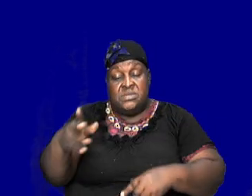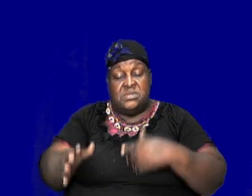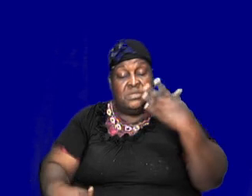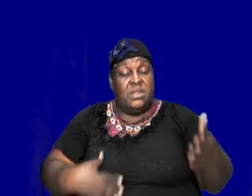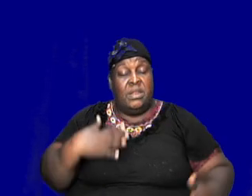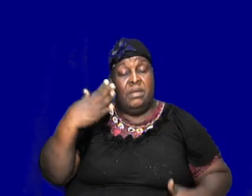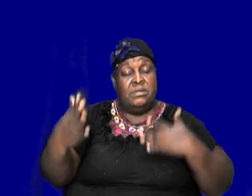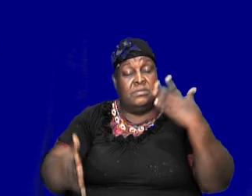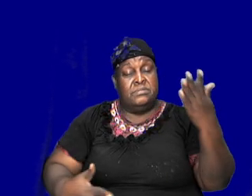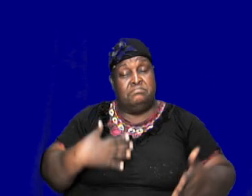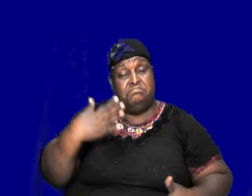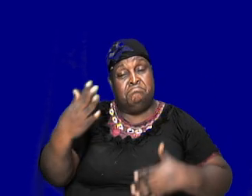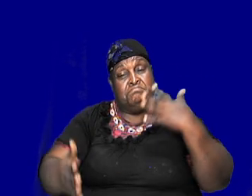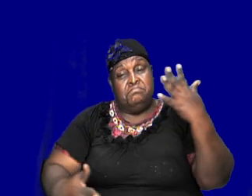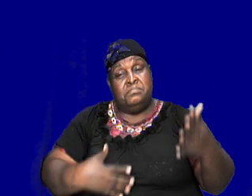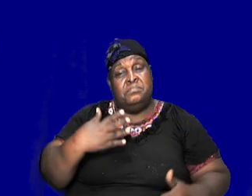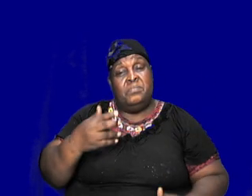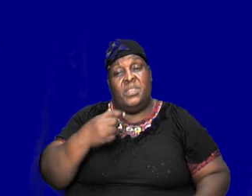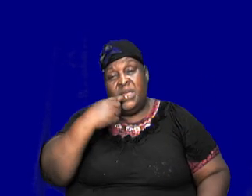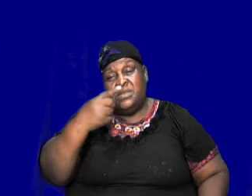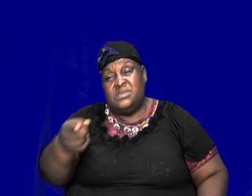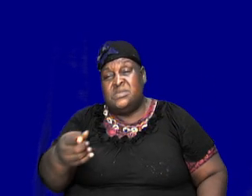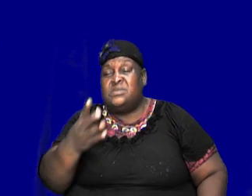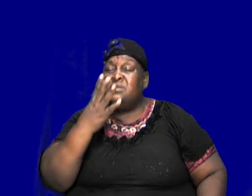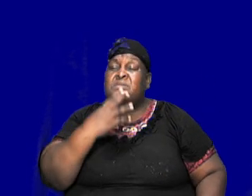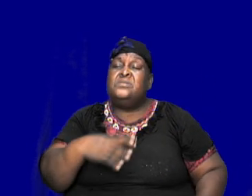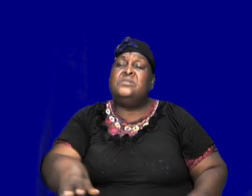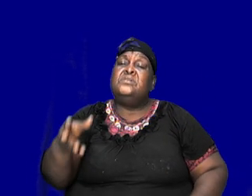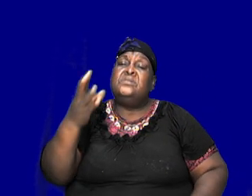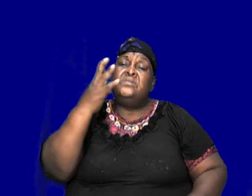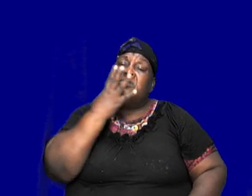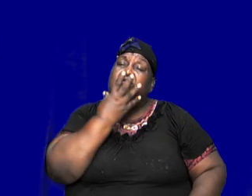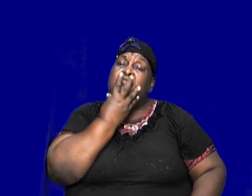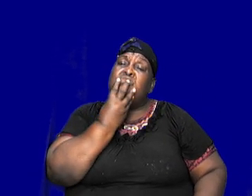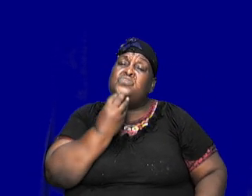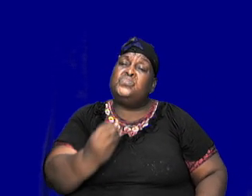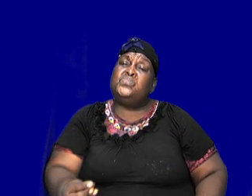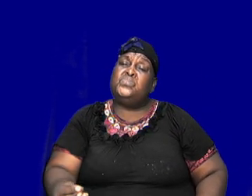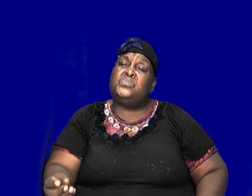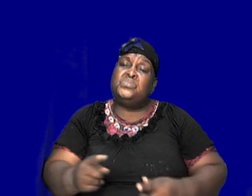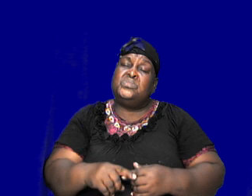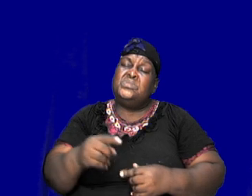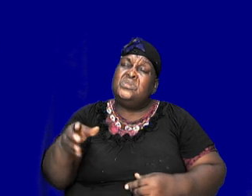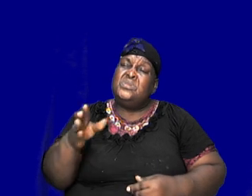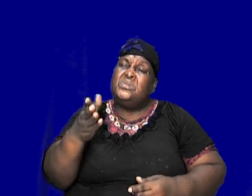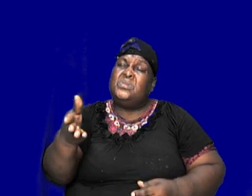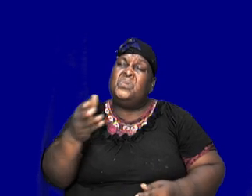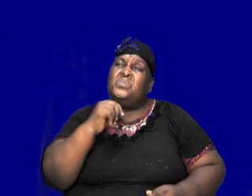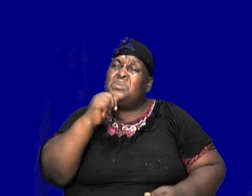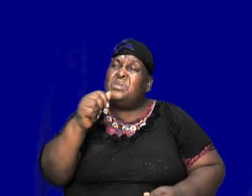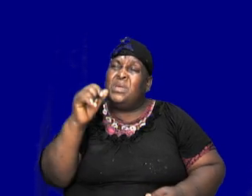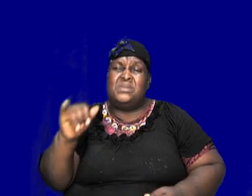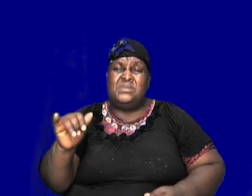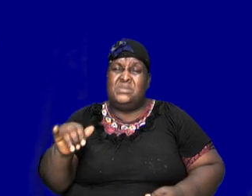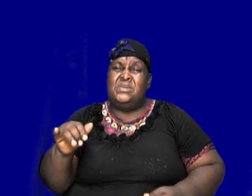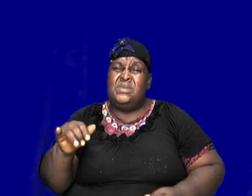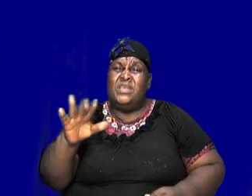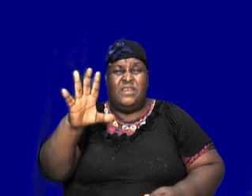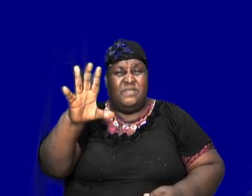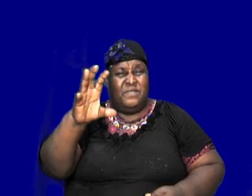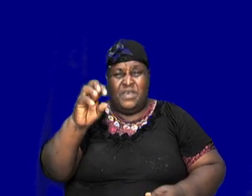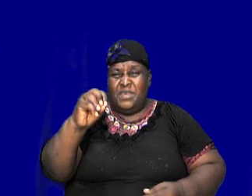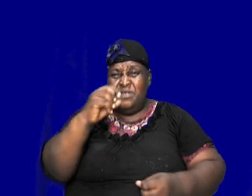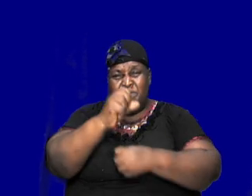glad. Then said the Jews unto him, thou art not yet 50 years old, and hast thou